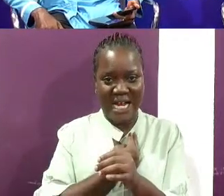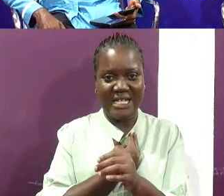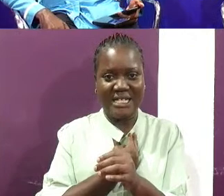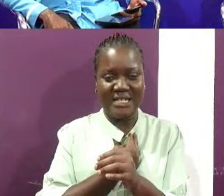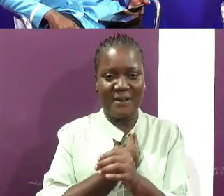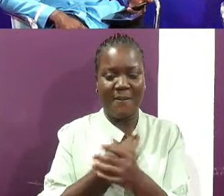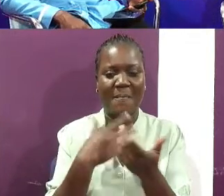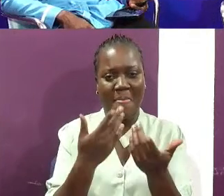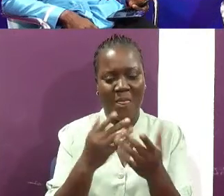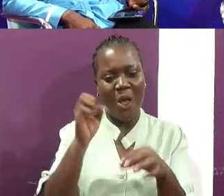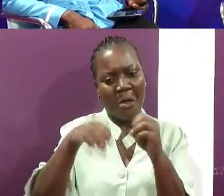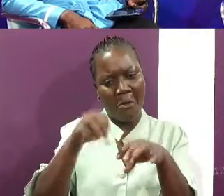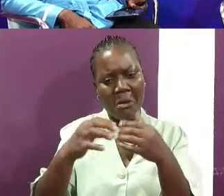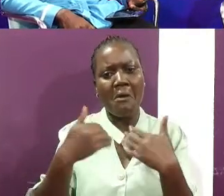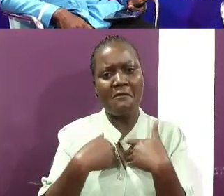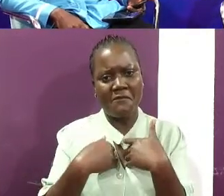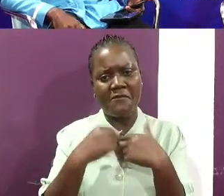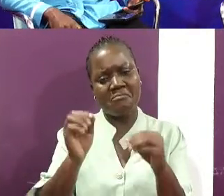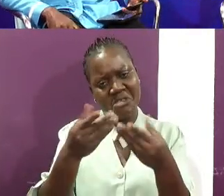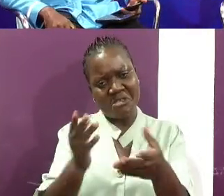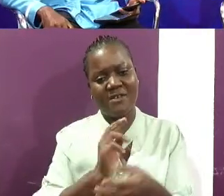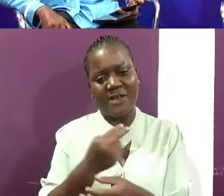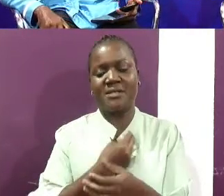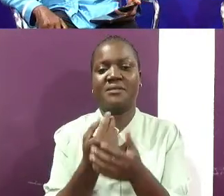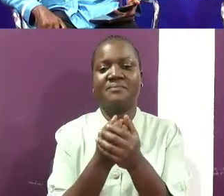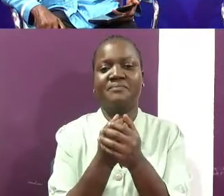Nyasis in Wama or some packet in Abba?